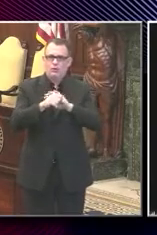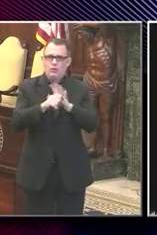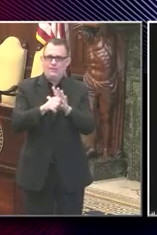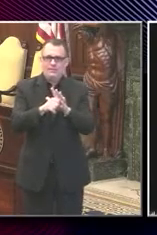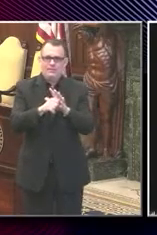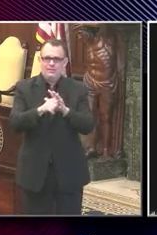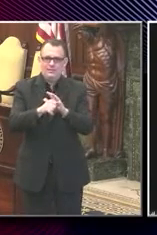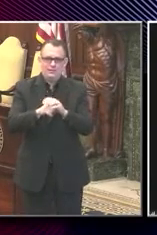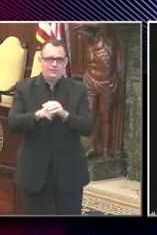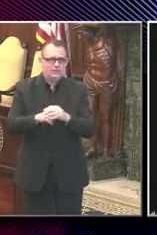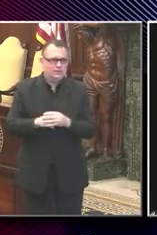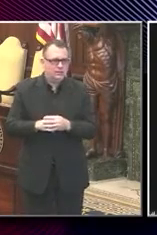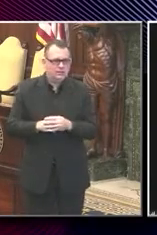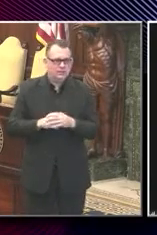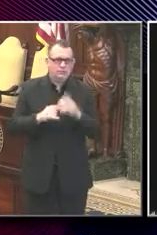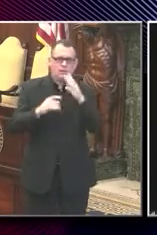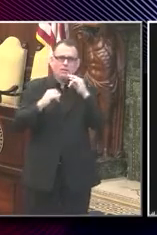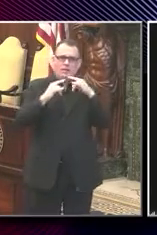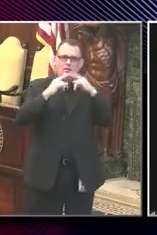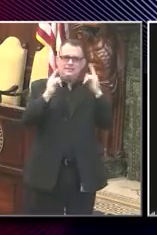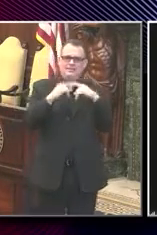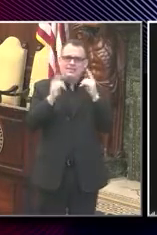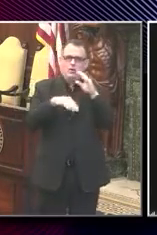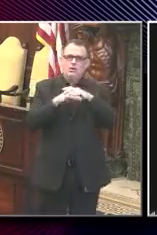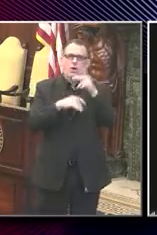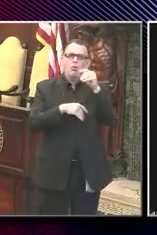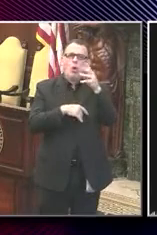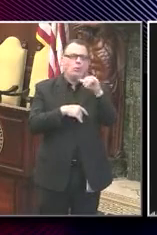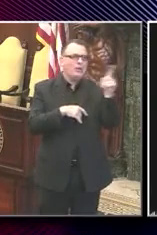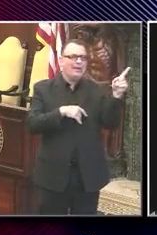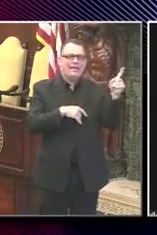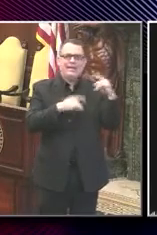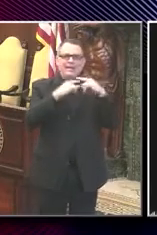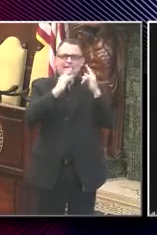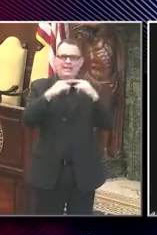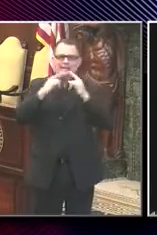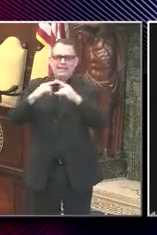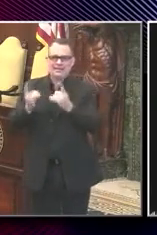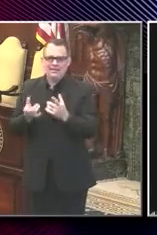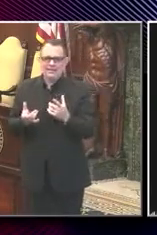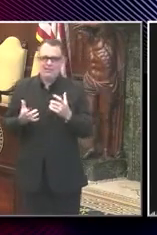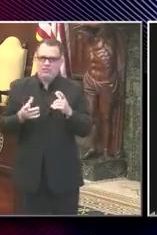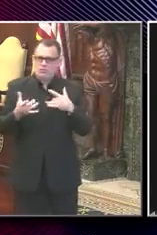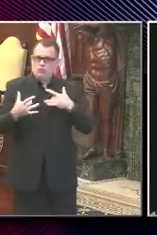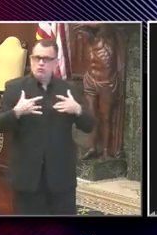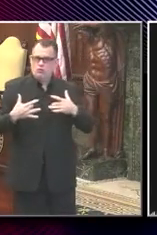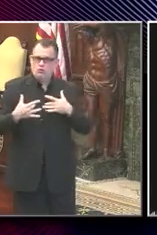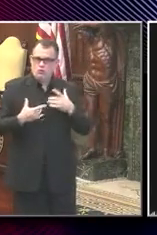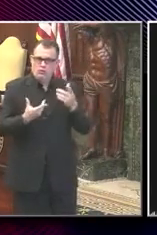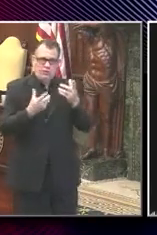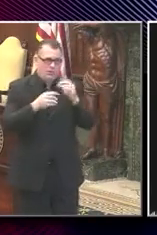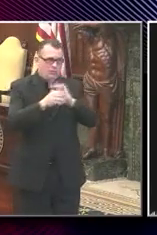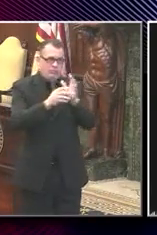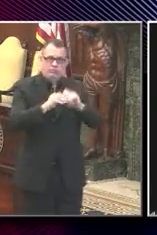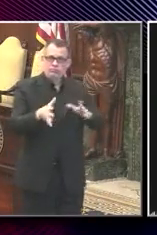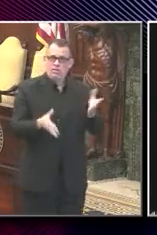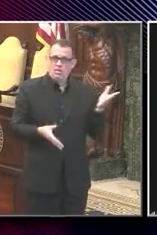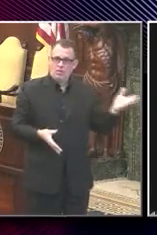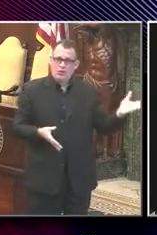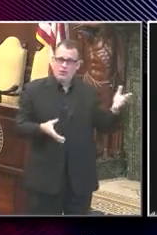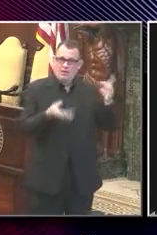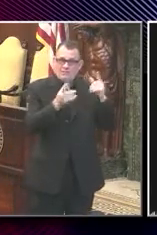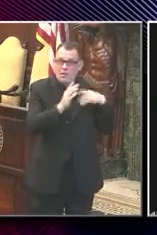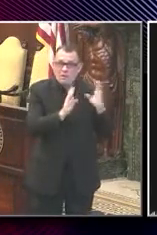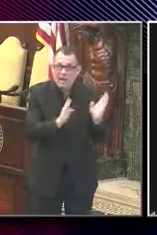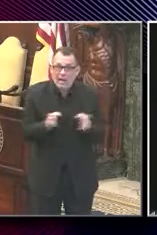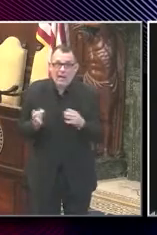encampments at the Parkway. Are there concerns regarding the COVID spread there, and are there plans on